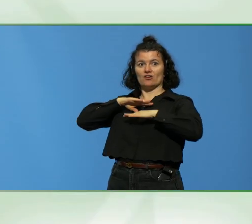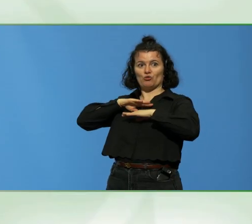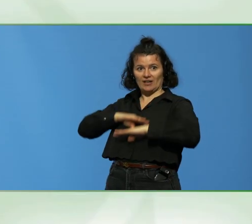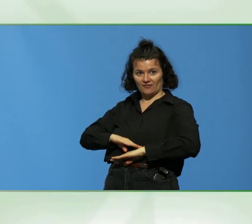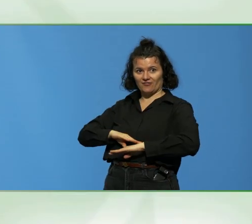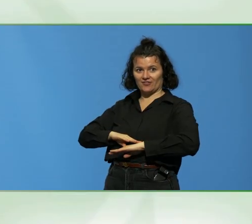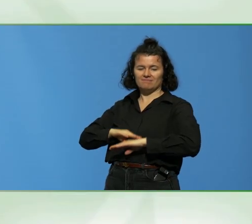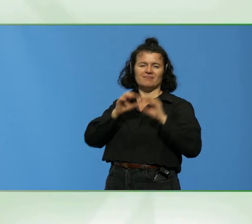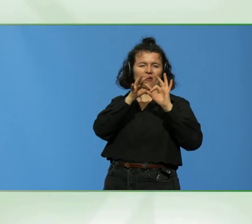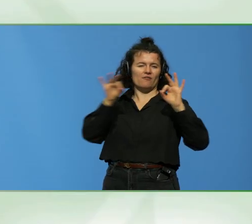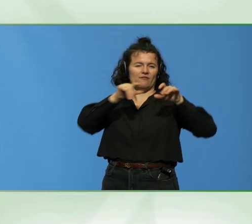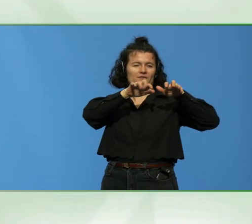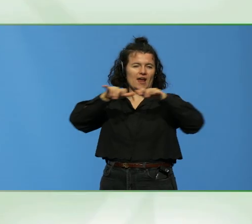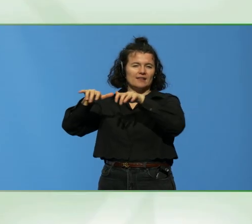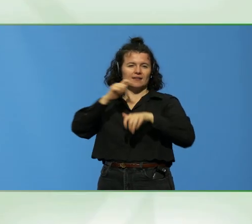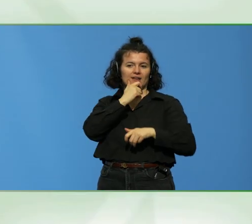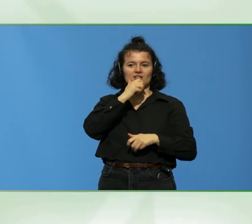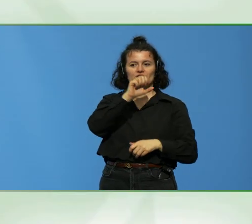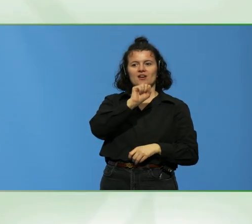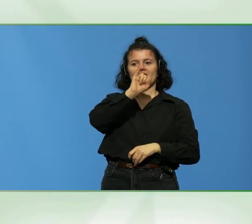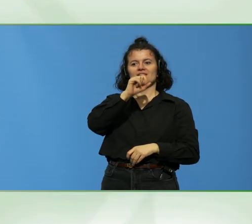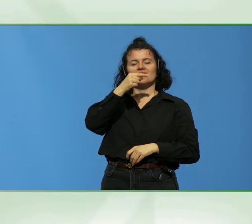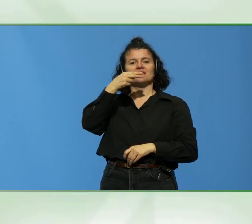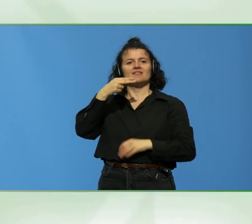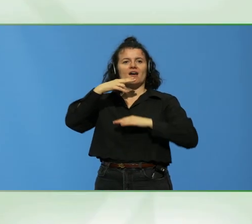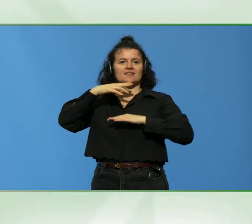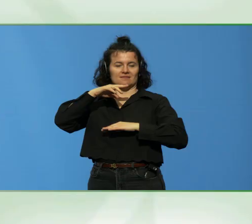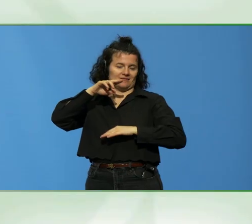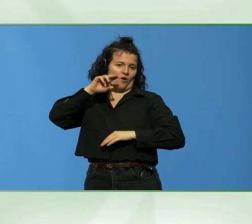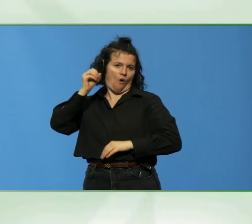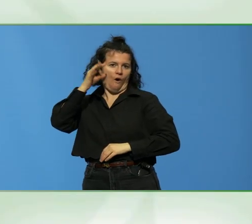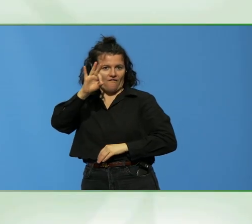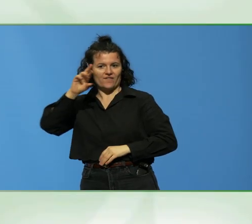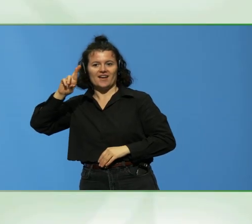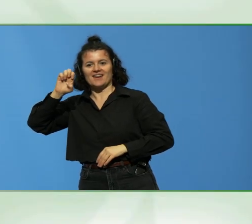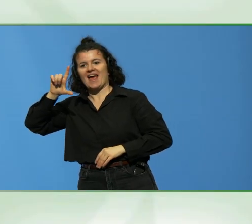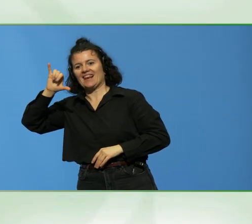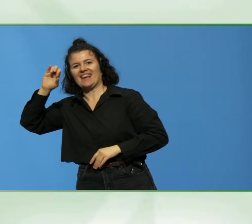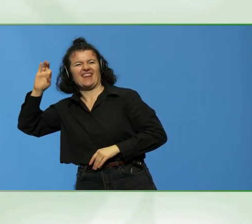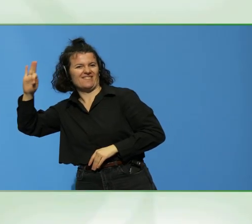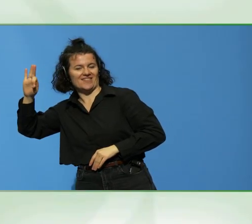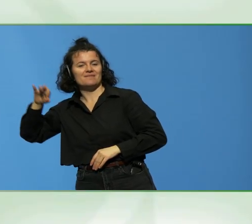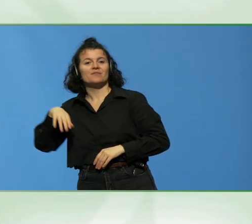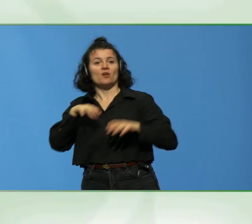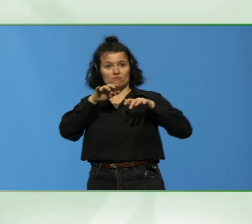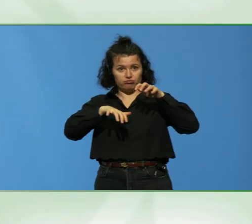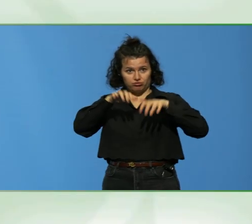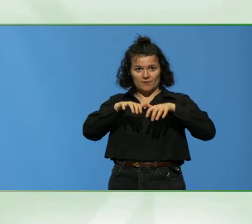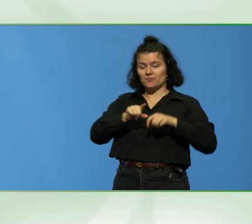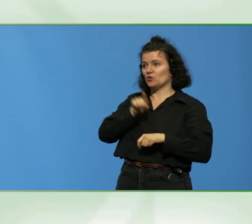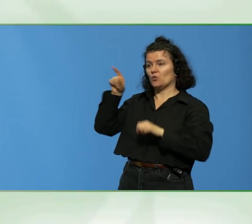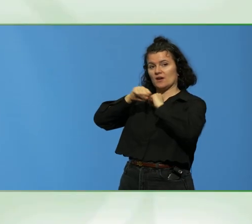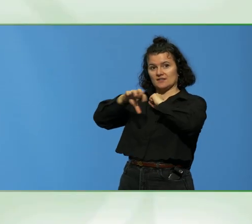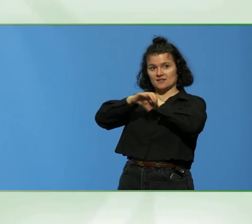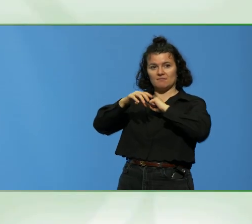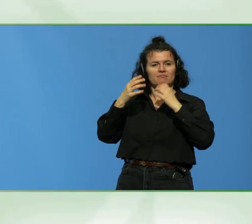advert where the audio description and the British Sign Language and the captions are all integrated into the advert,